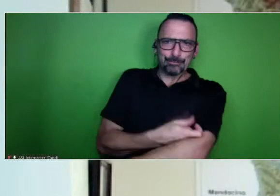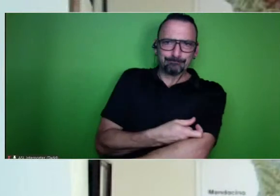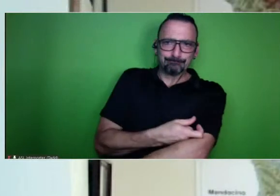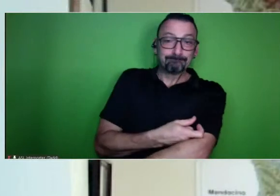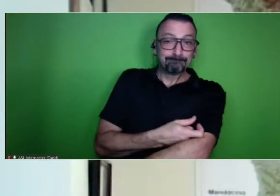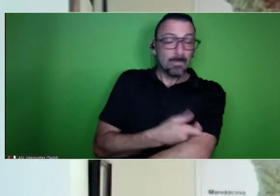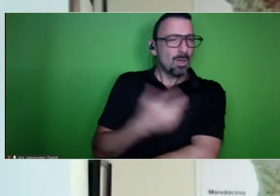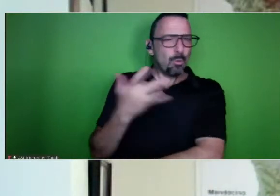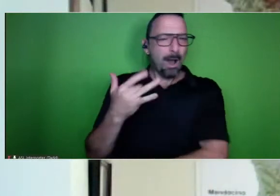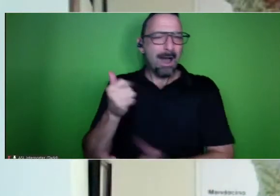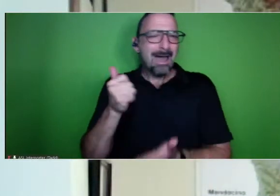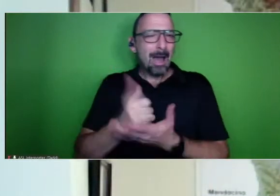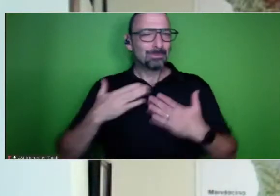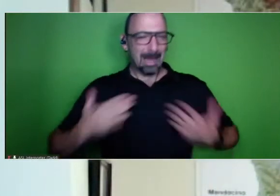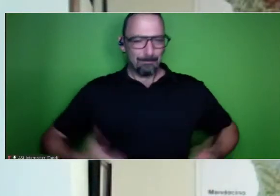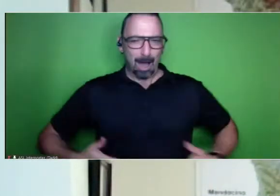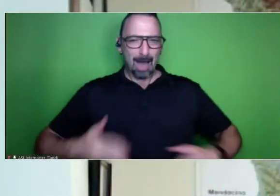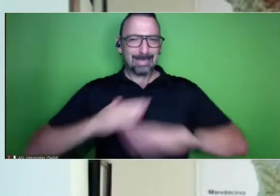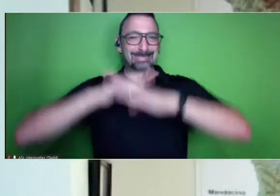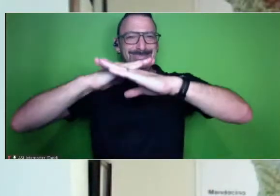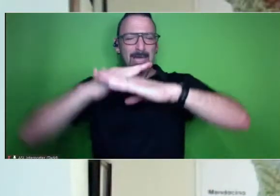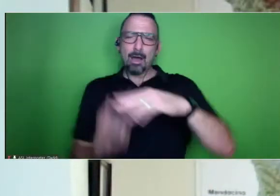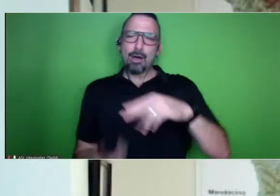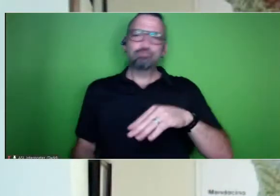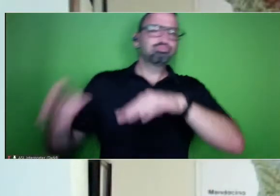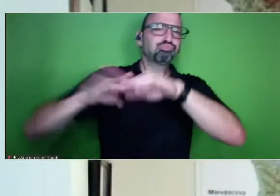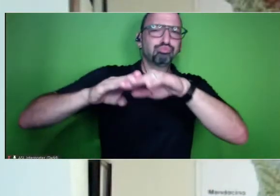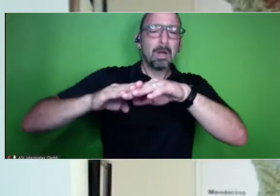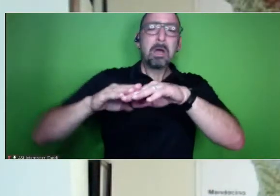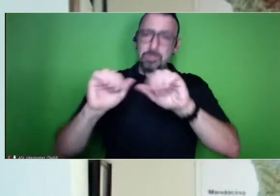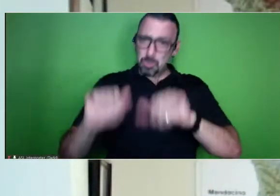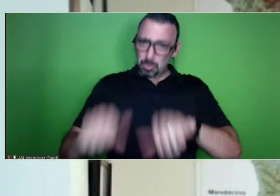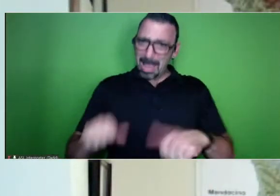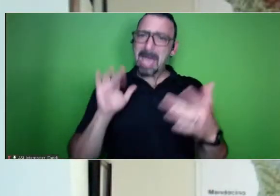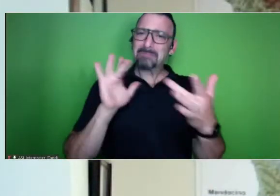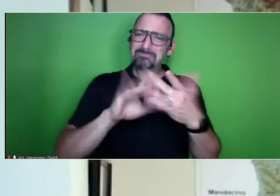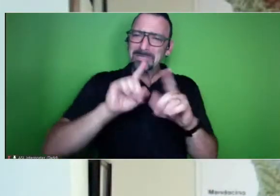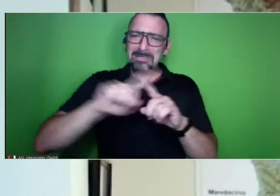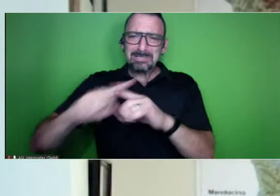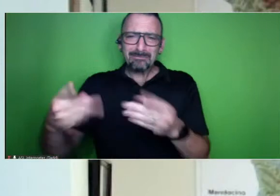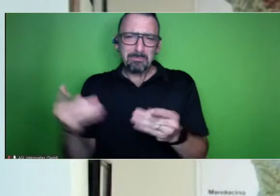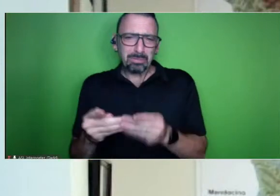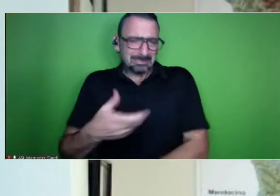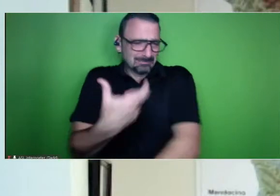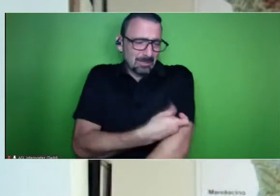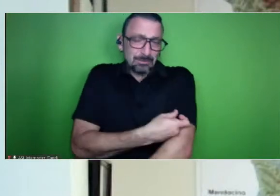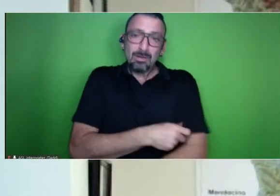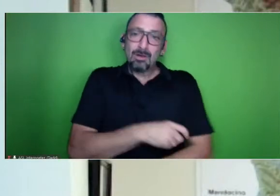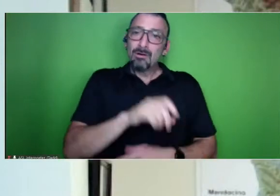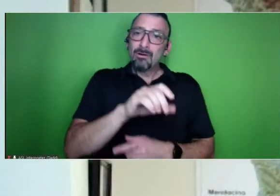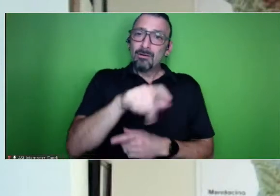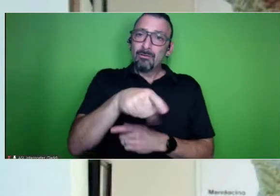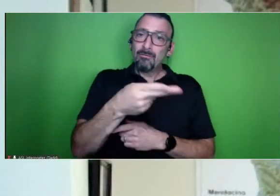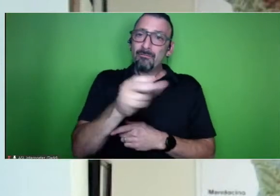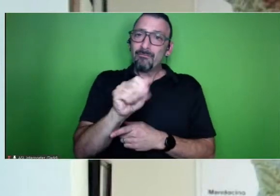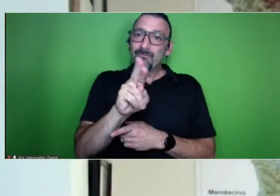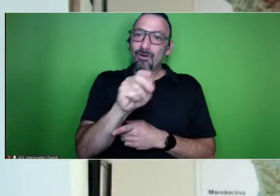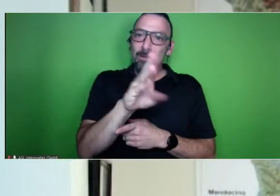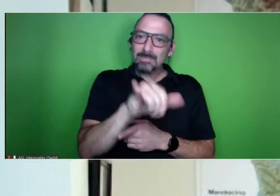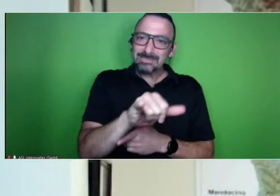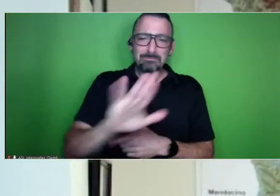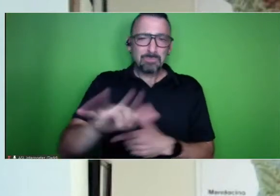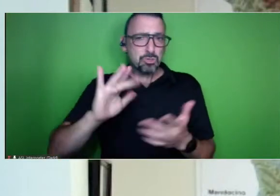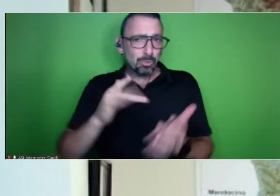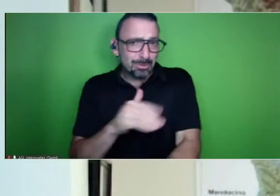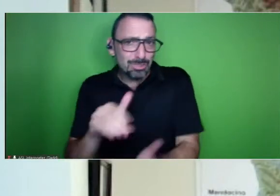more opportunities to get vaccinated at your provider's offices, at pharmacies, and soon we'll be having regular COVID vaccine